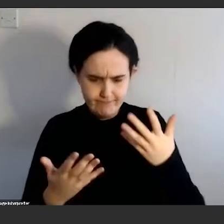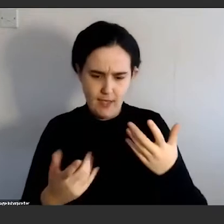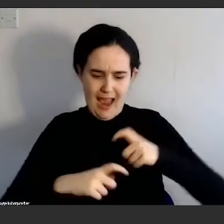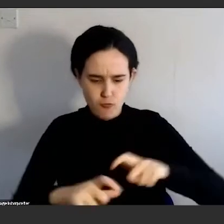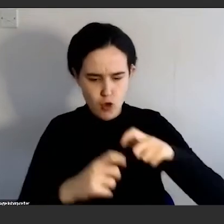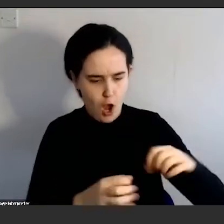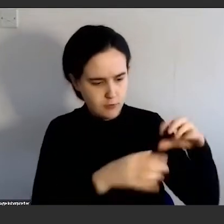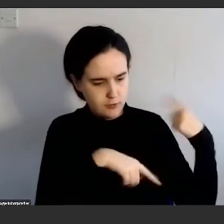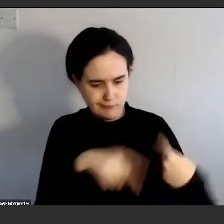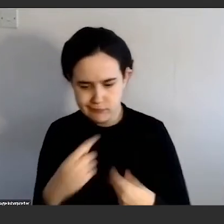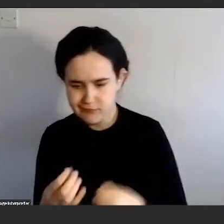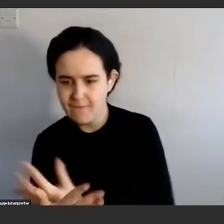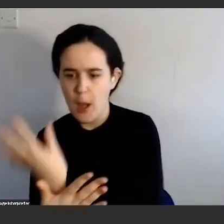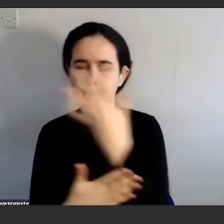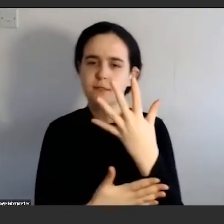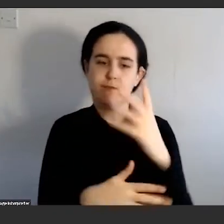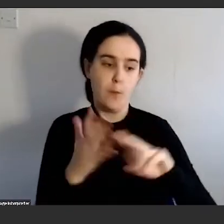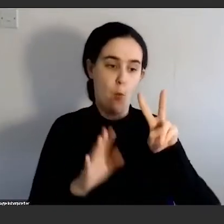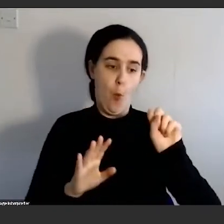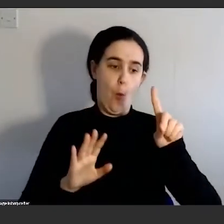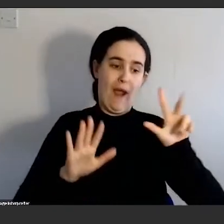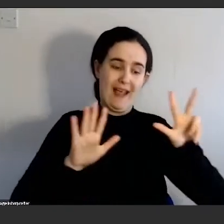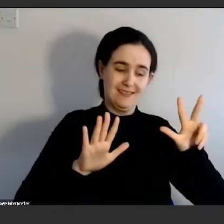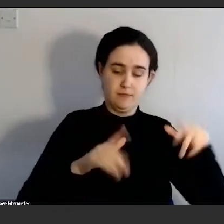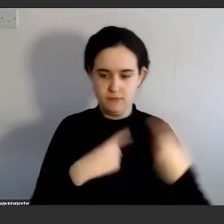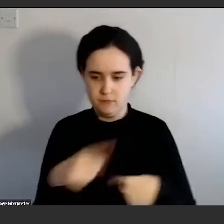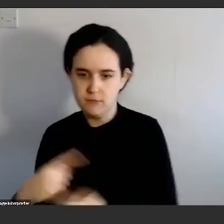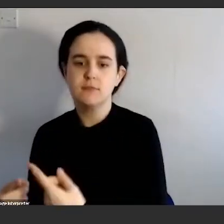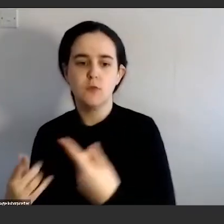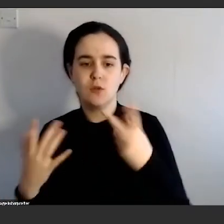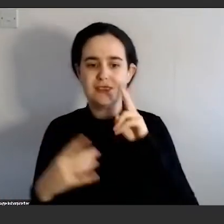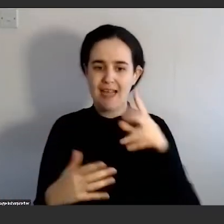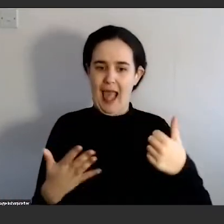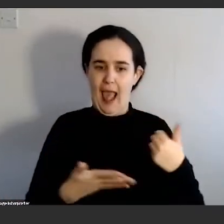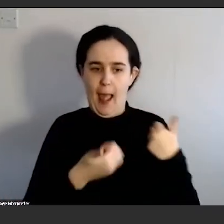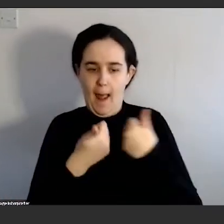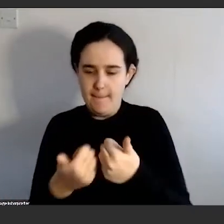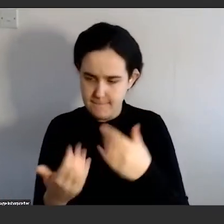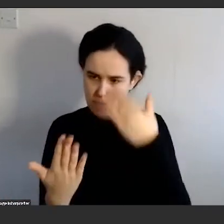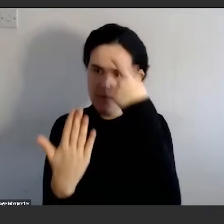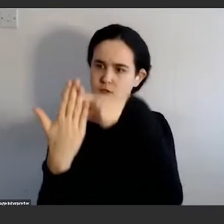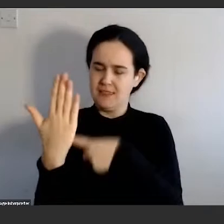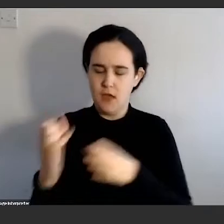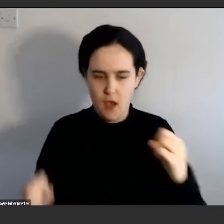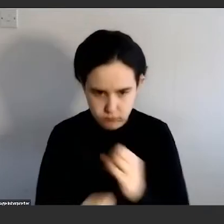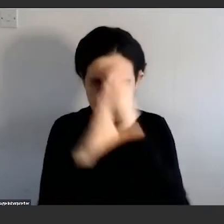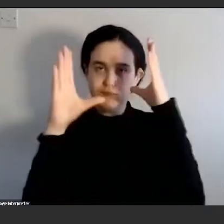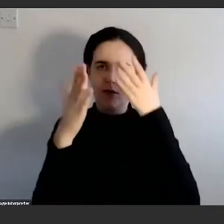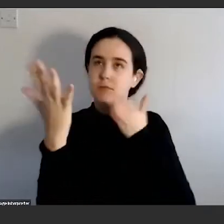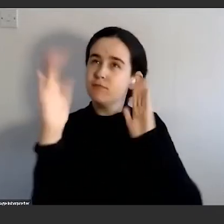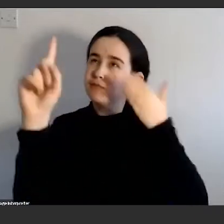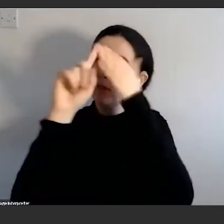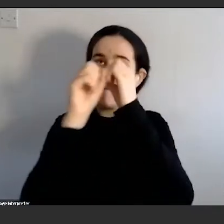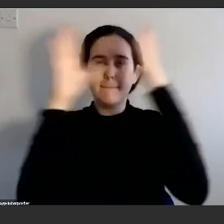agenda. Health is a good example in this context. In many low and middle income countries, persons with